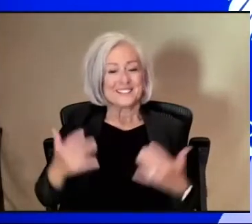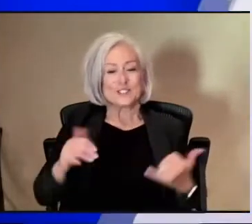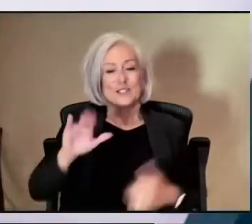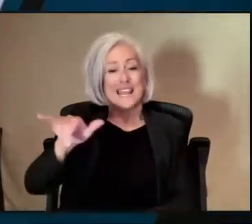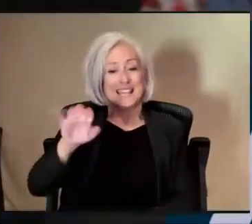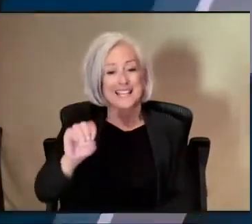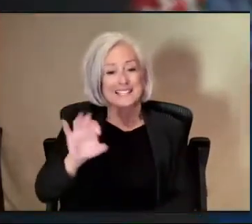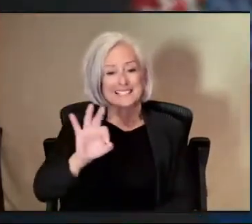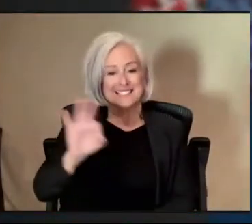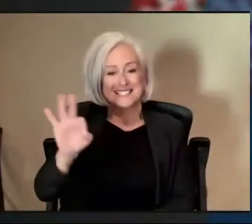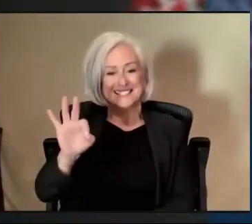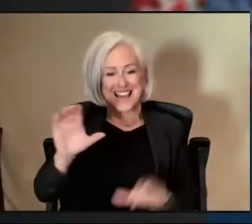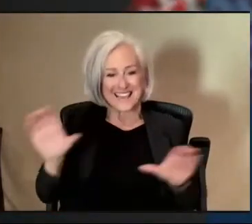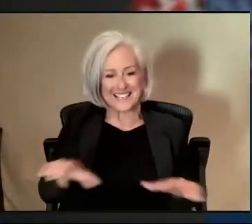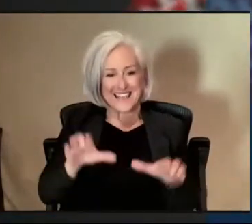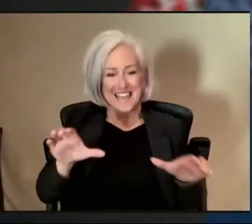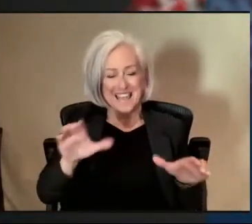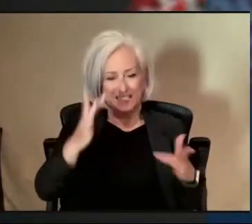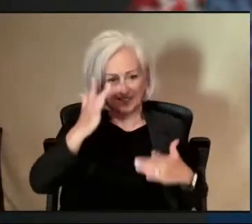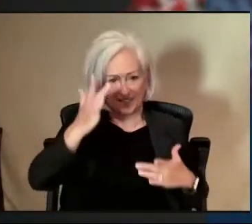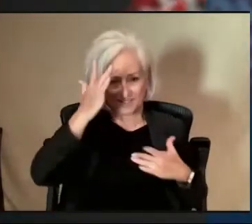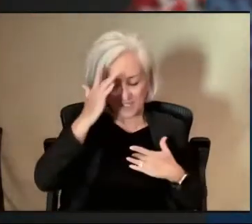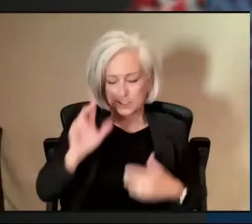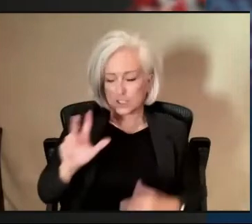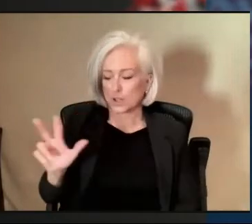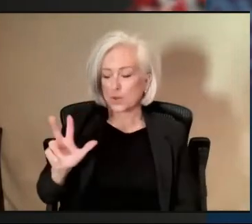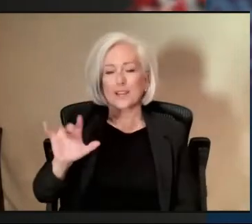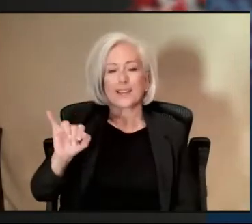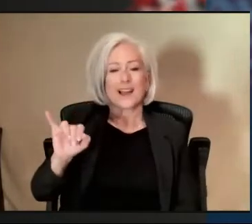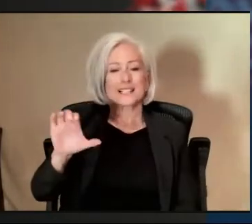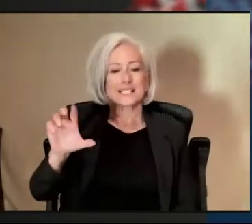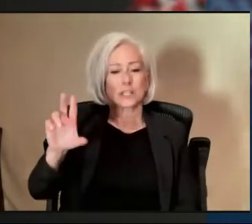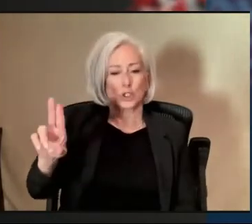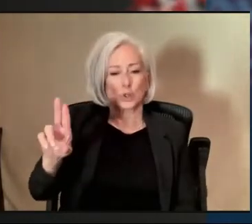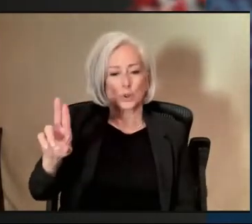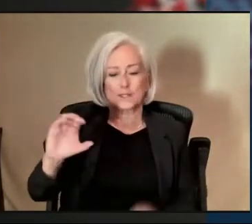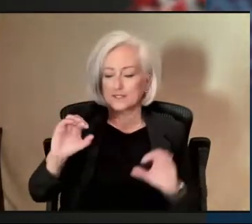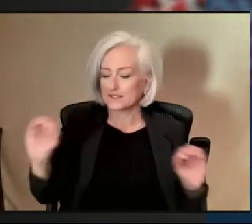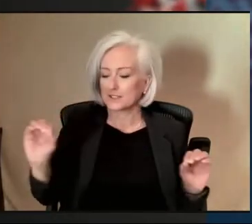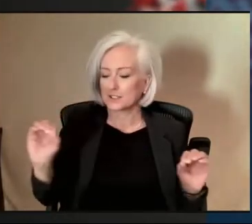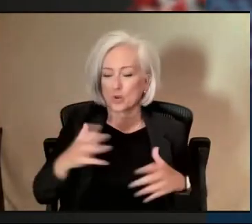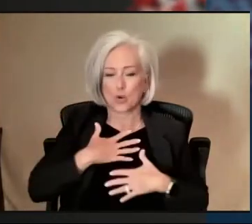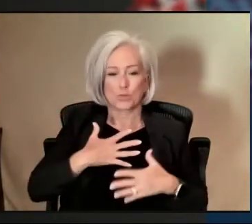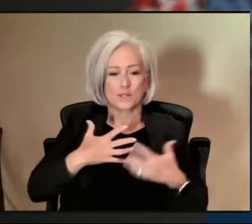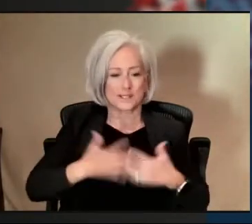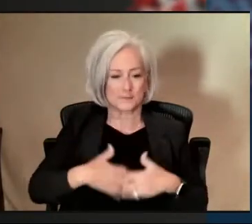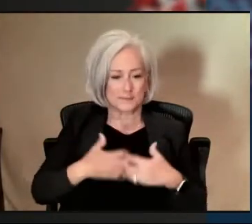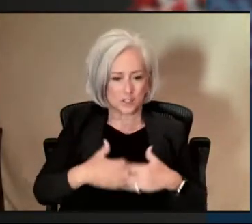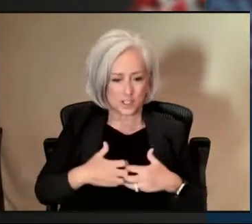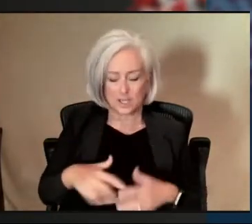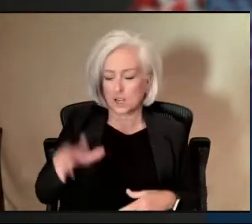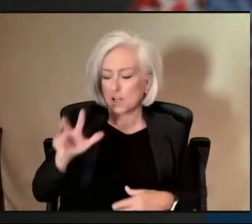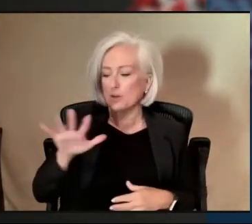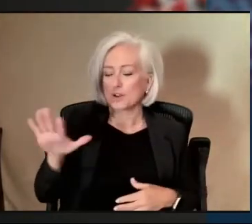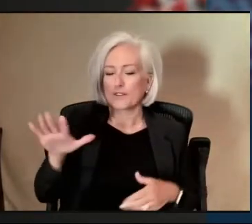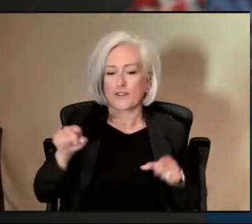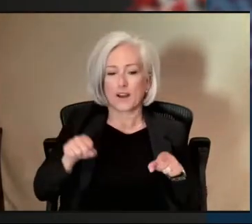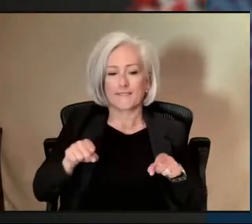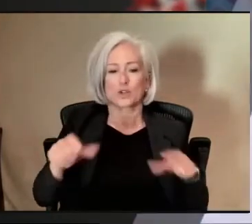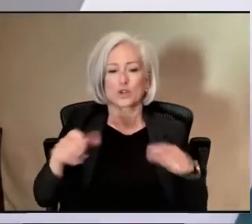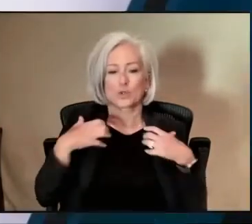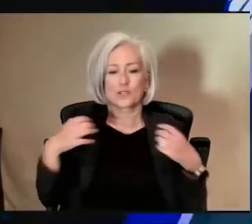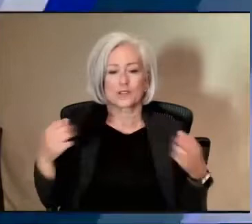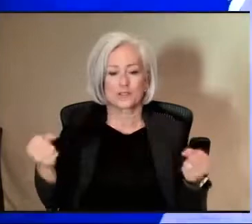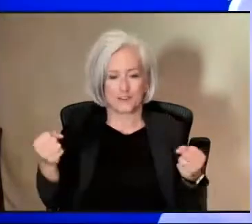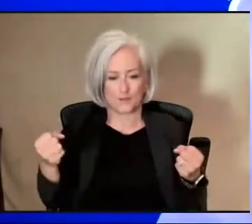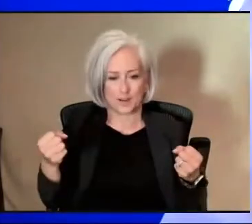active infections, 3 in the ICU, 0 on the ventilator, and 35 in that recovery period as well. So overall, the active cases